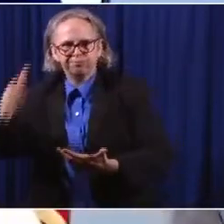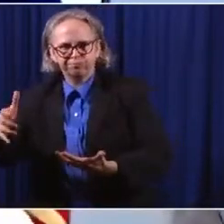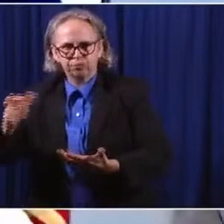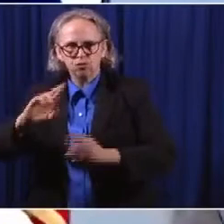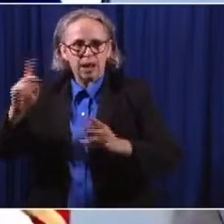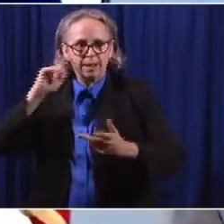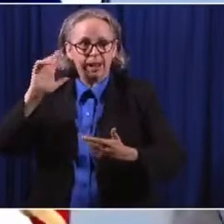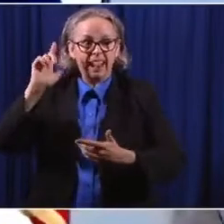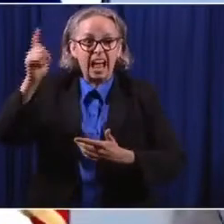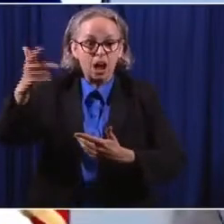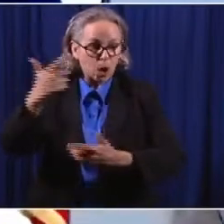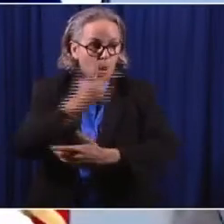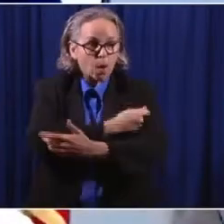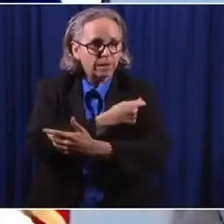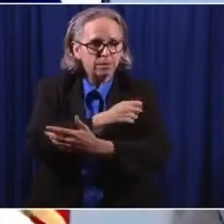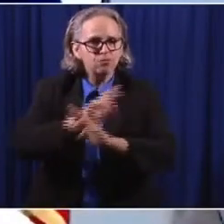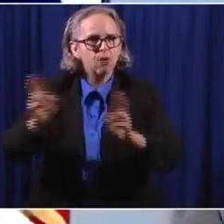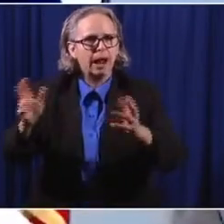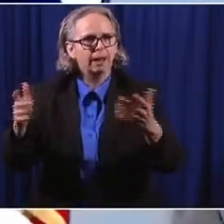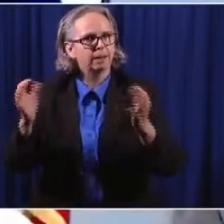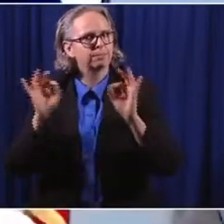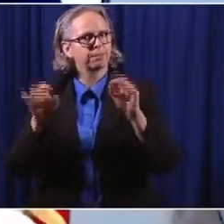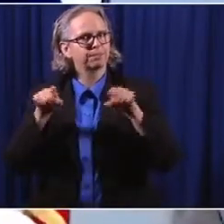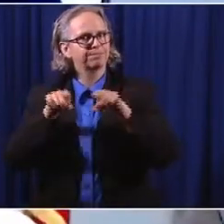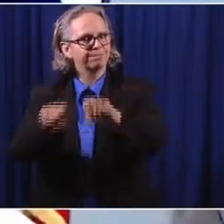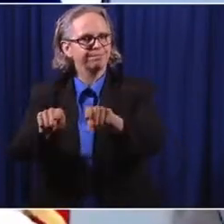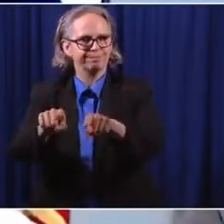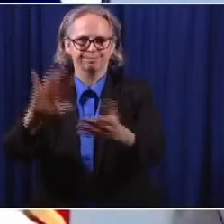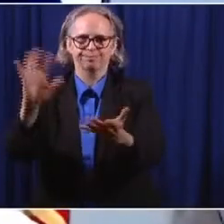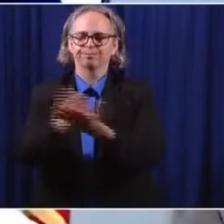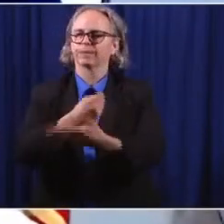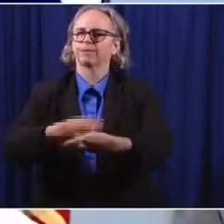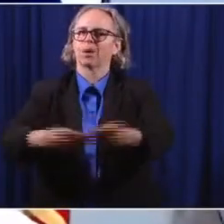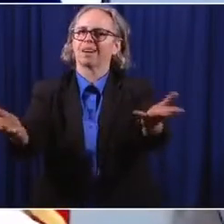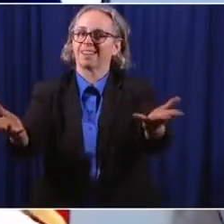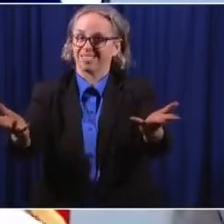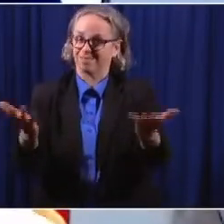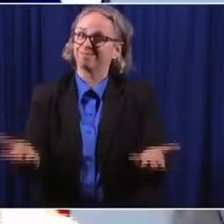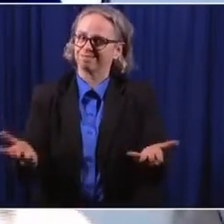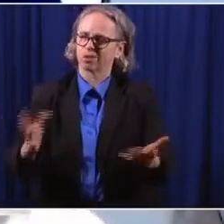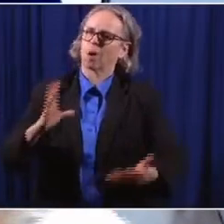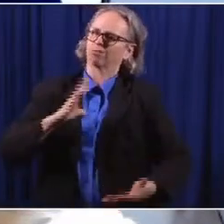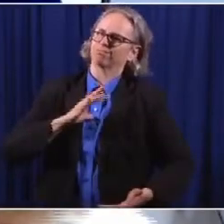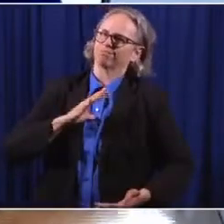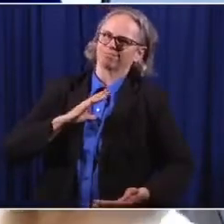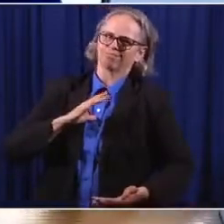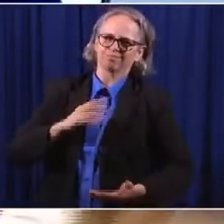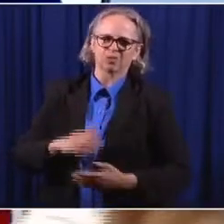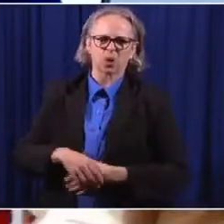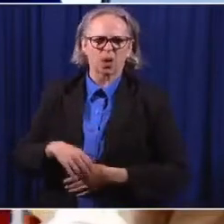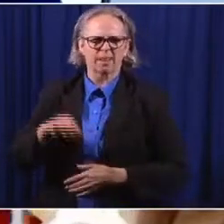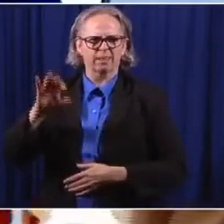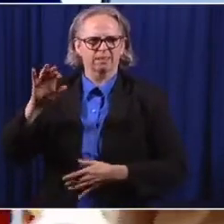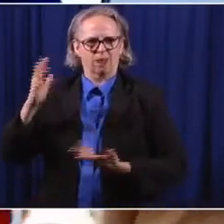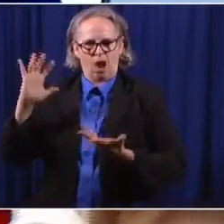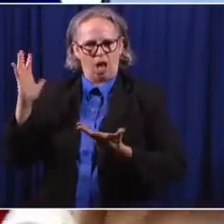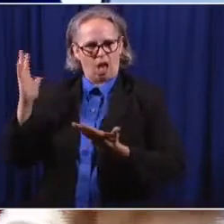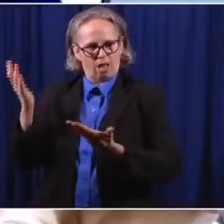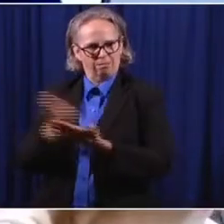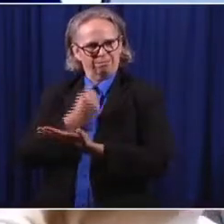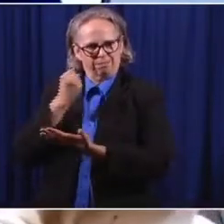coronavirus. So it's really important that we do that so that the refrigeration is available, so